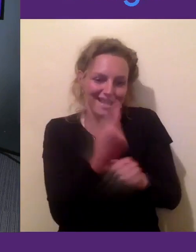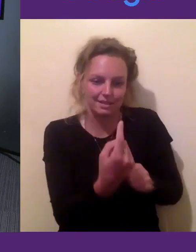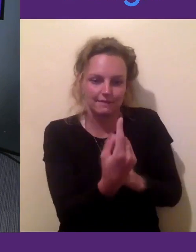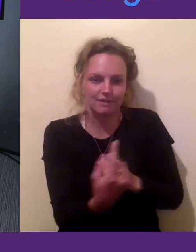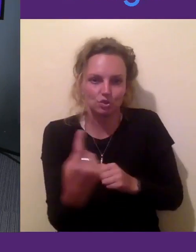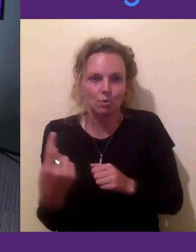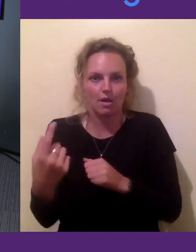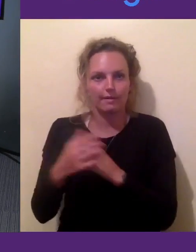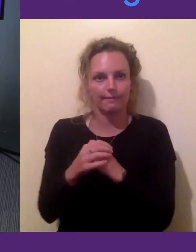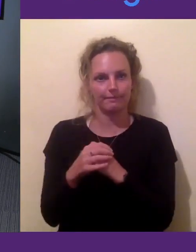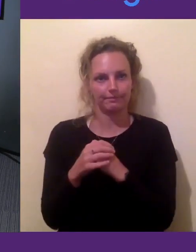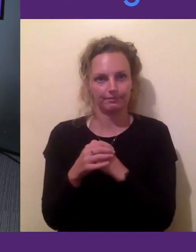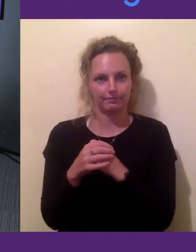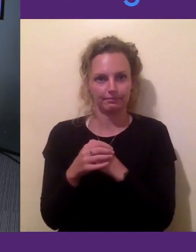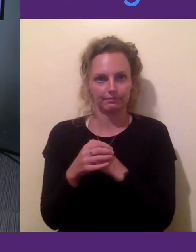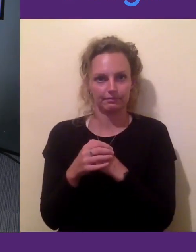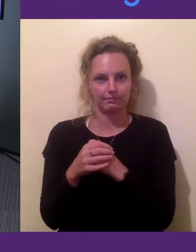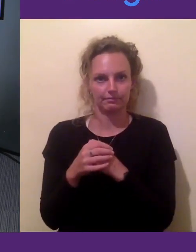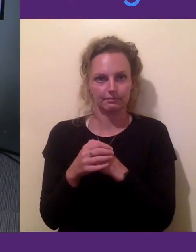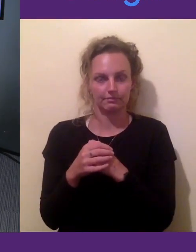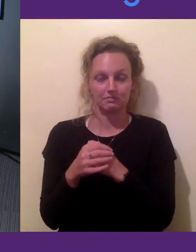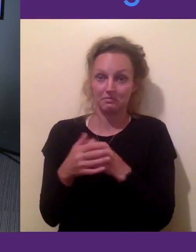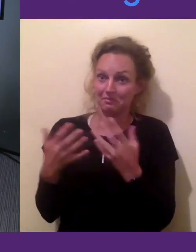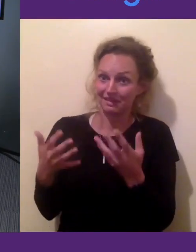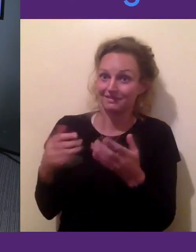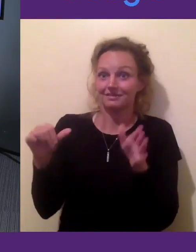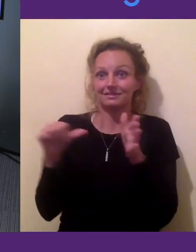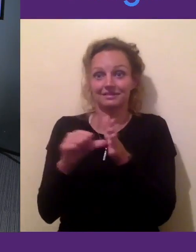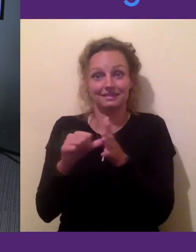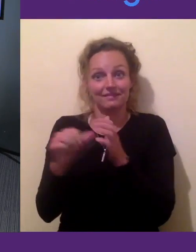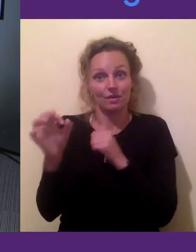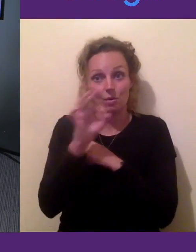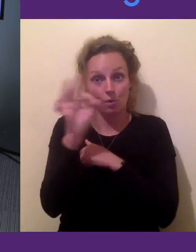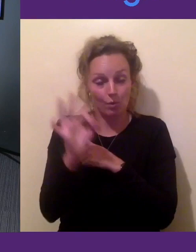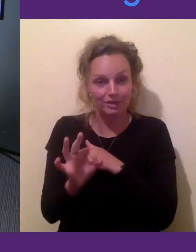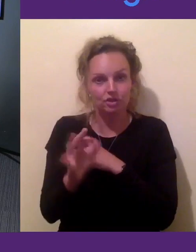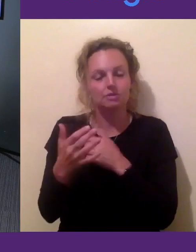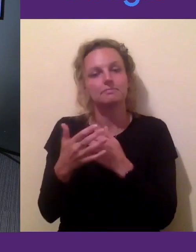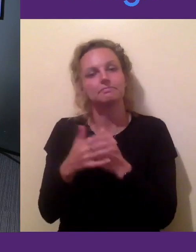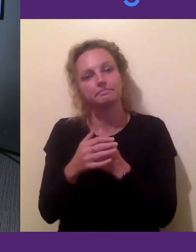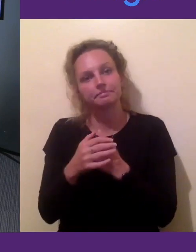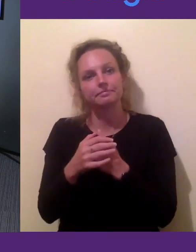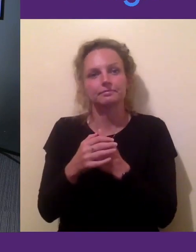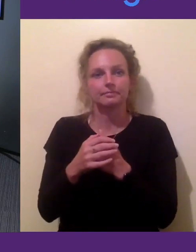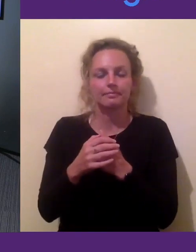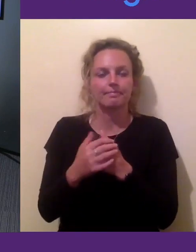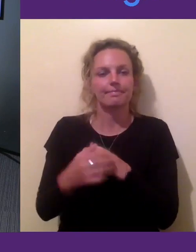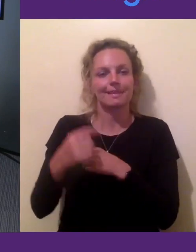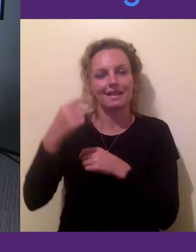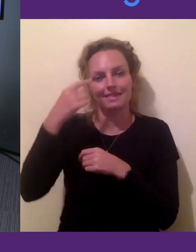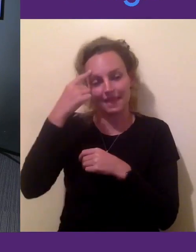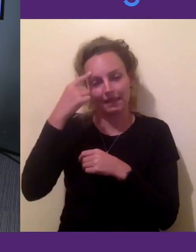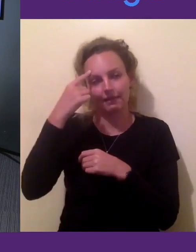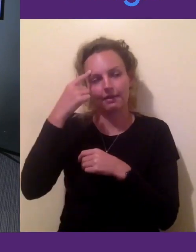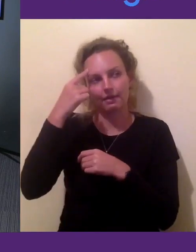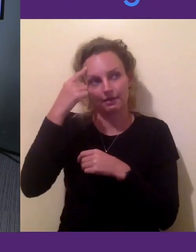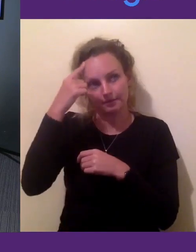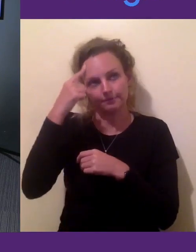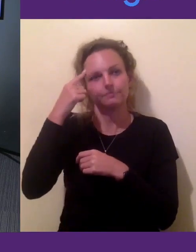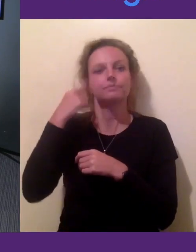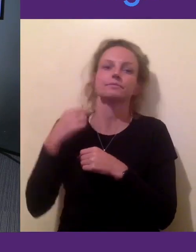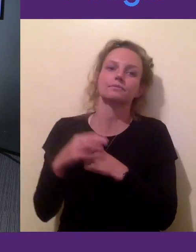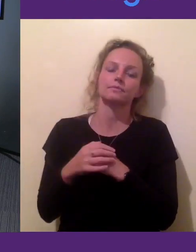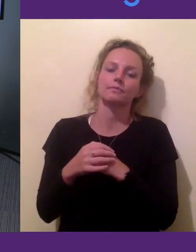Yeah, that's a really tricky question. I think we kind of need to consider both in a